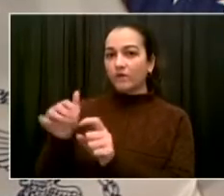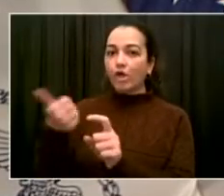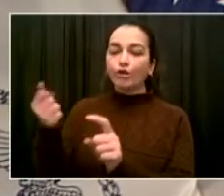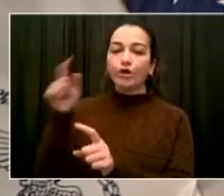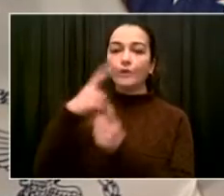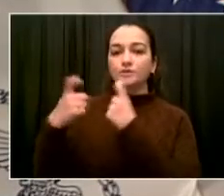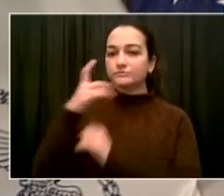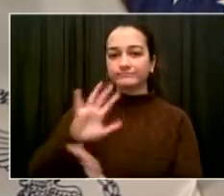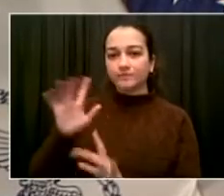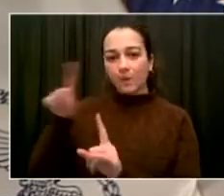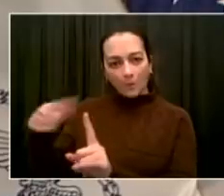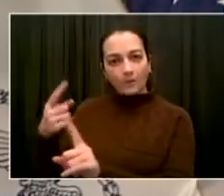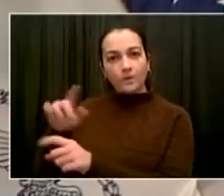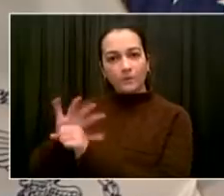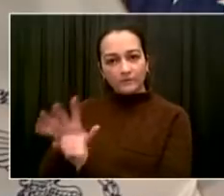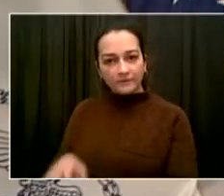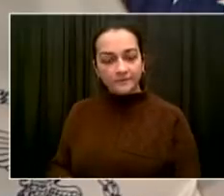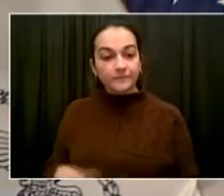Wins.